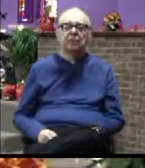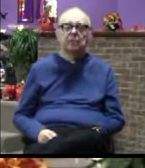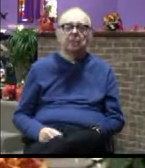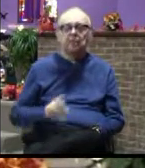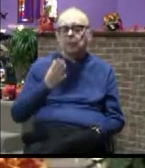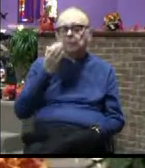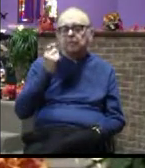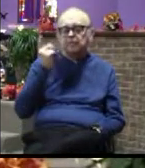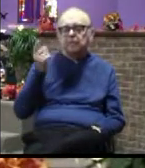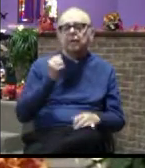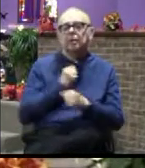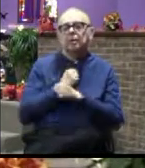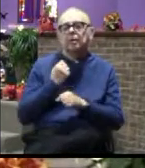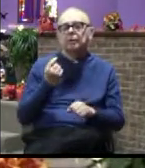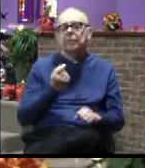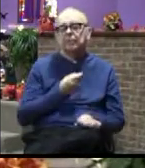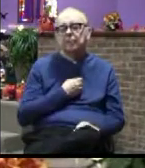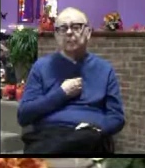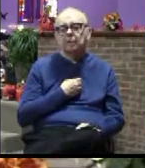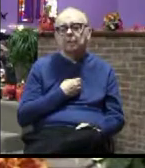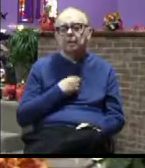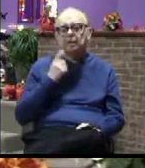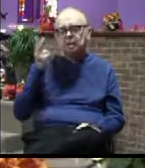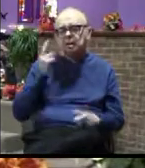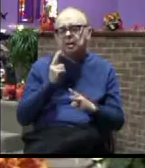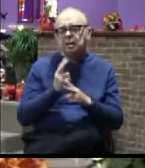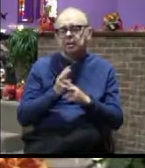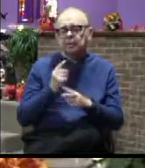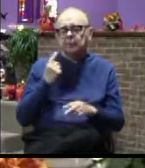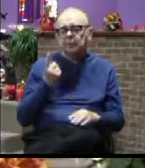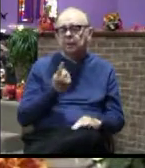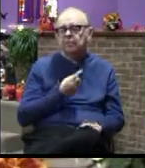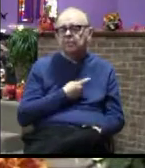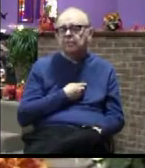because he loves us and he cares.